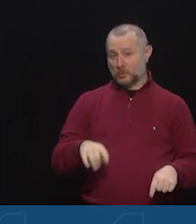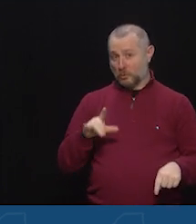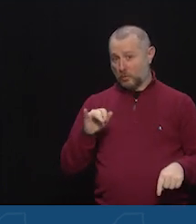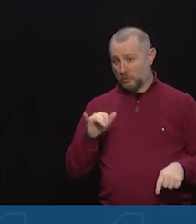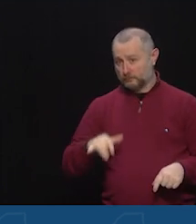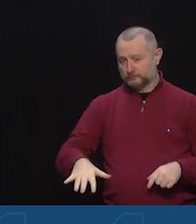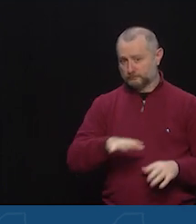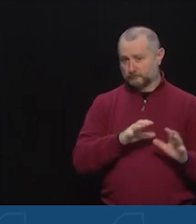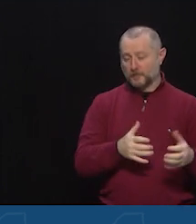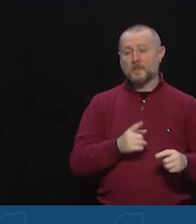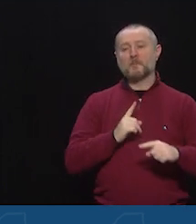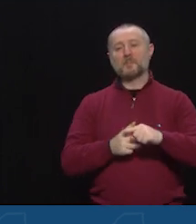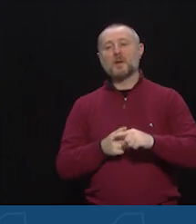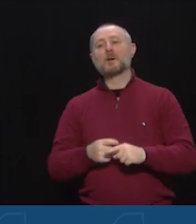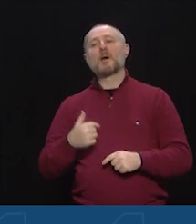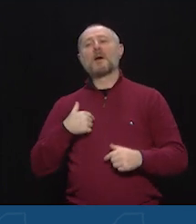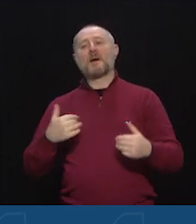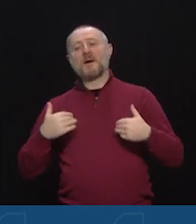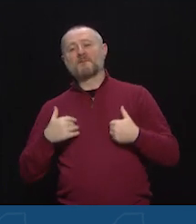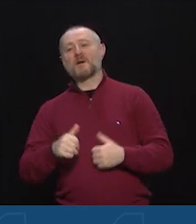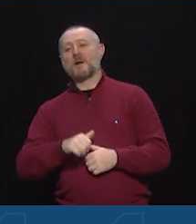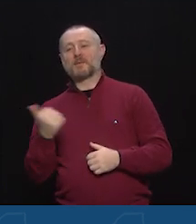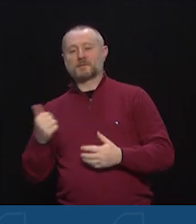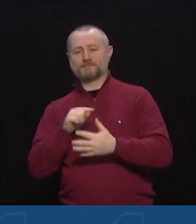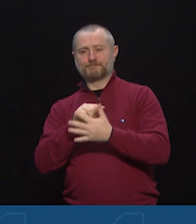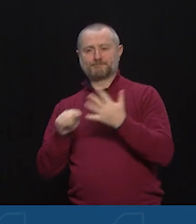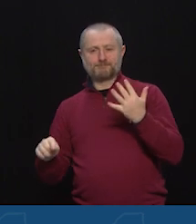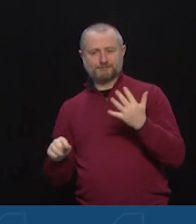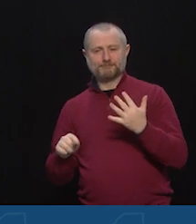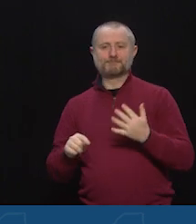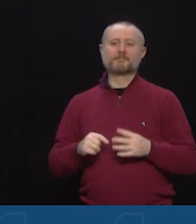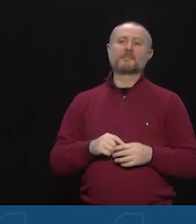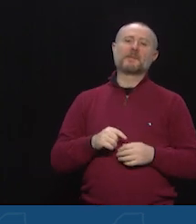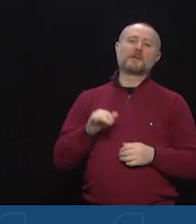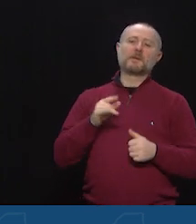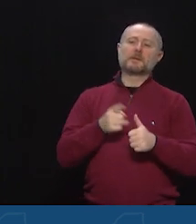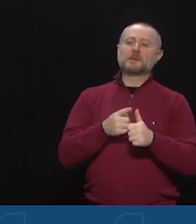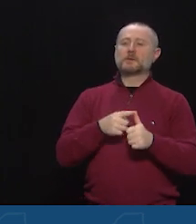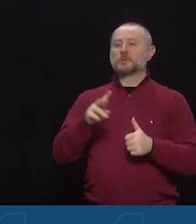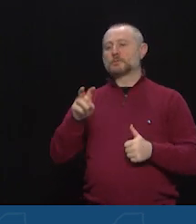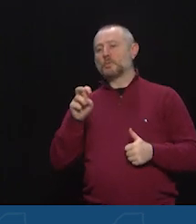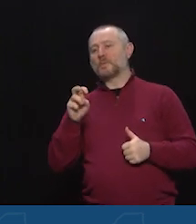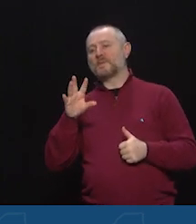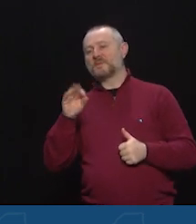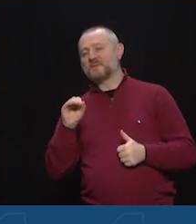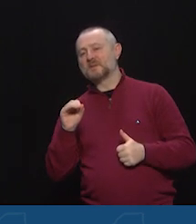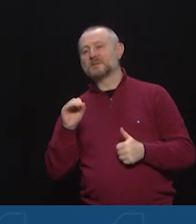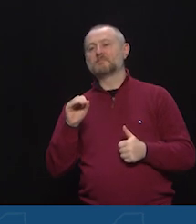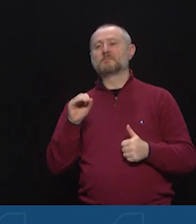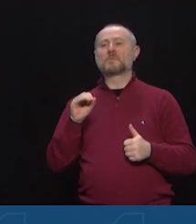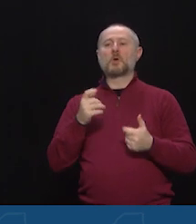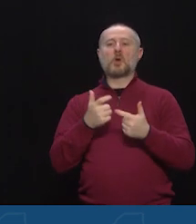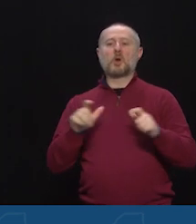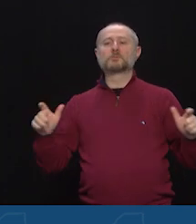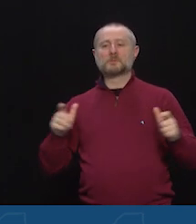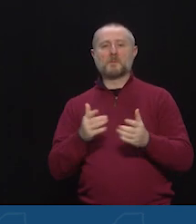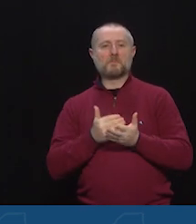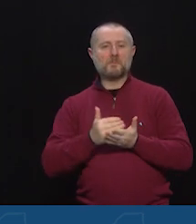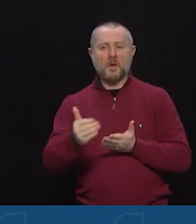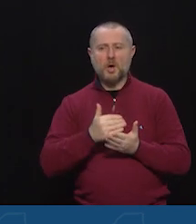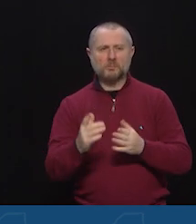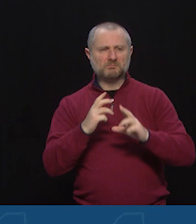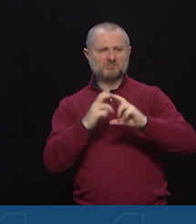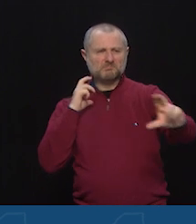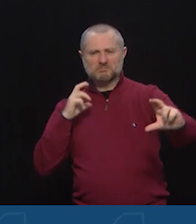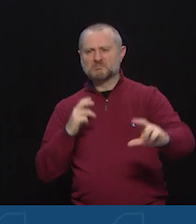the following assets at our disposal. We've got about 252 large plow trucks,